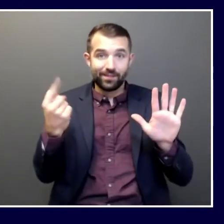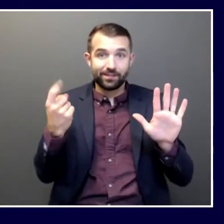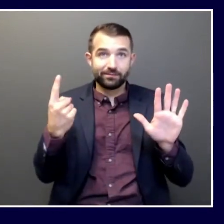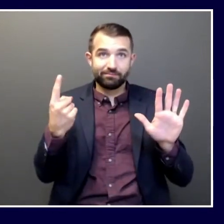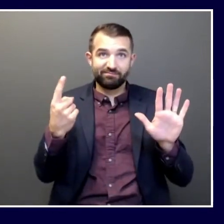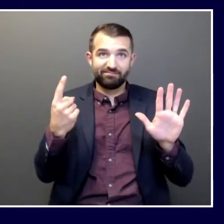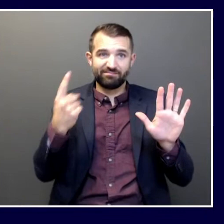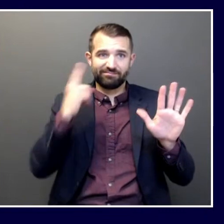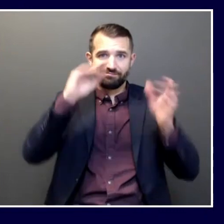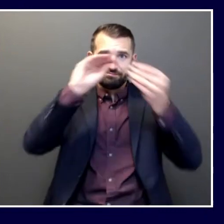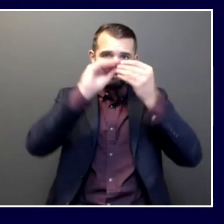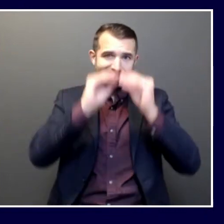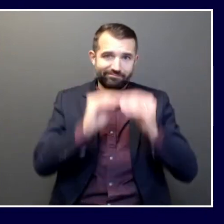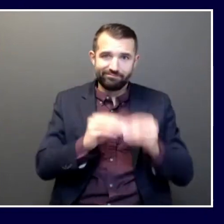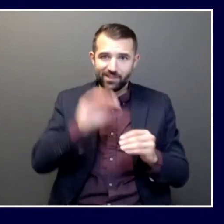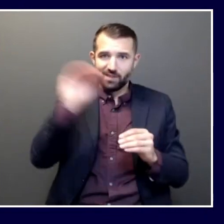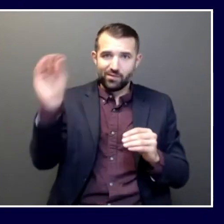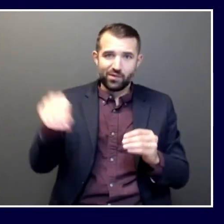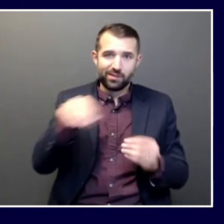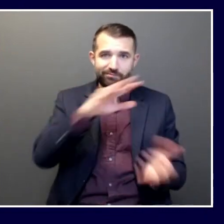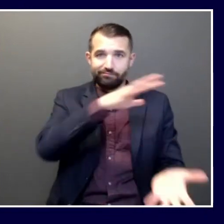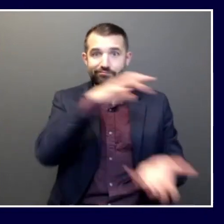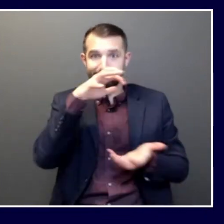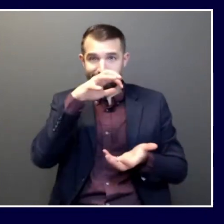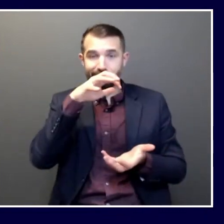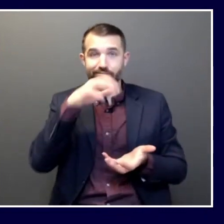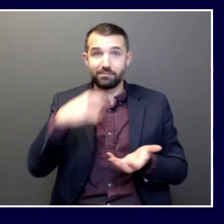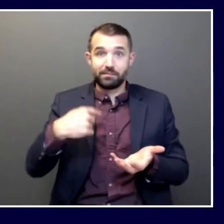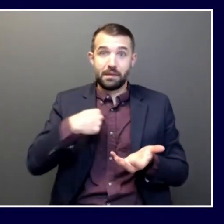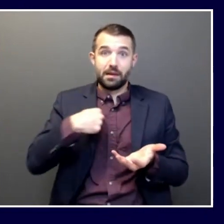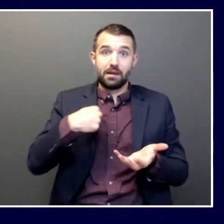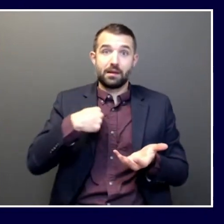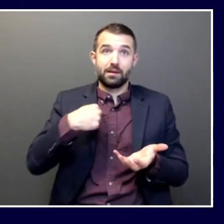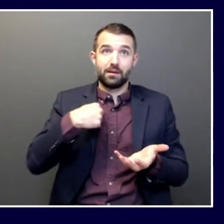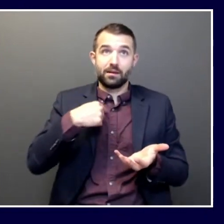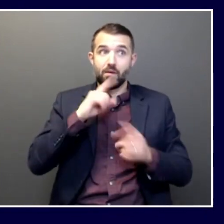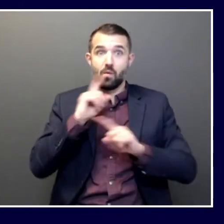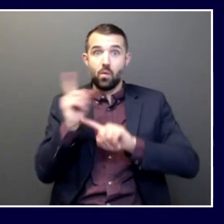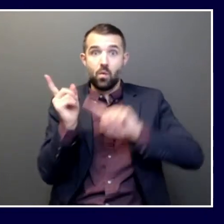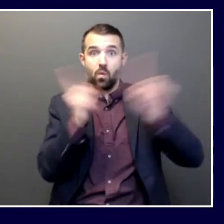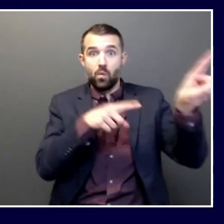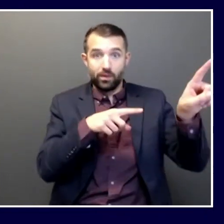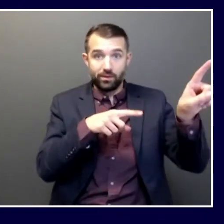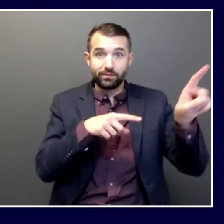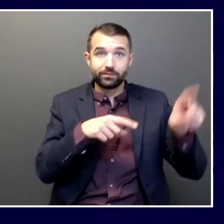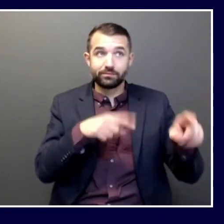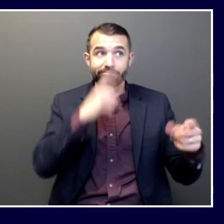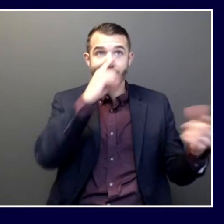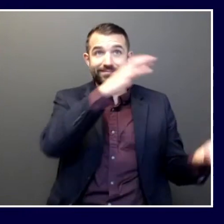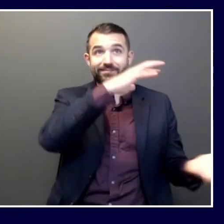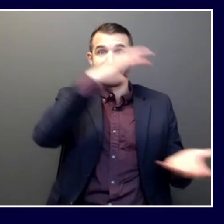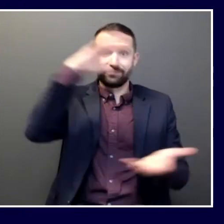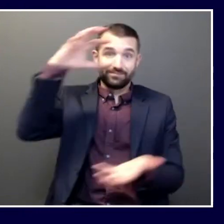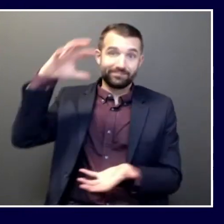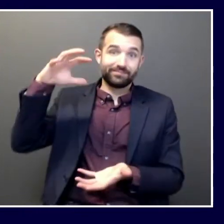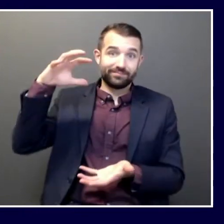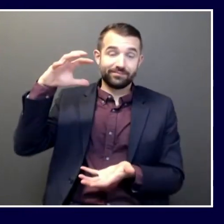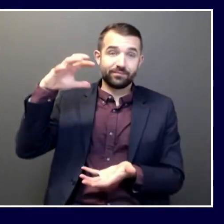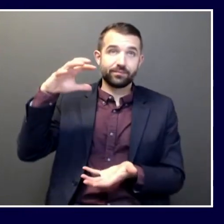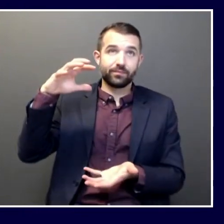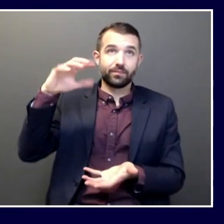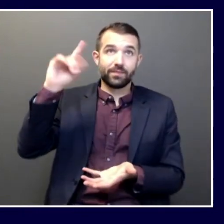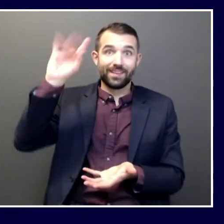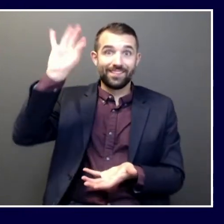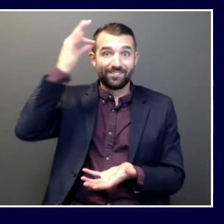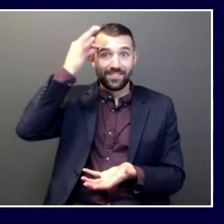public health department order doses on behalf of providers. Once those are ordered, the federal shipment